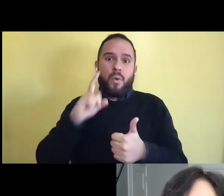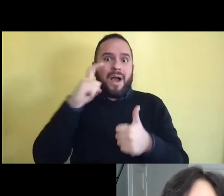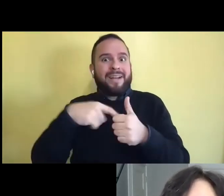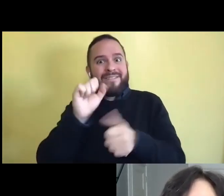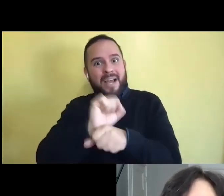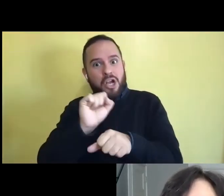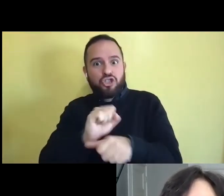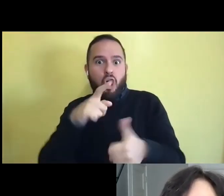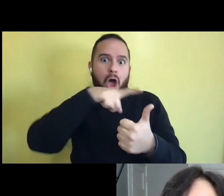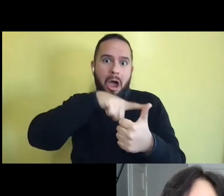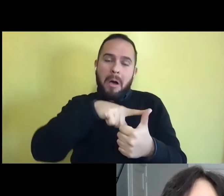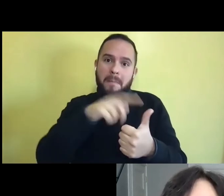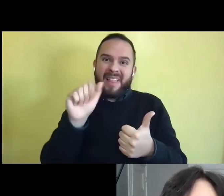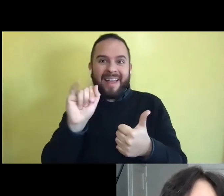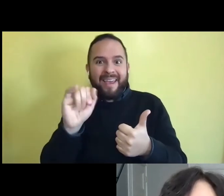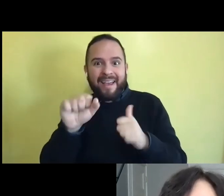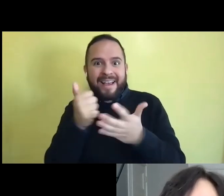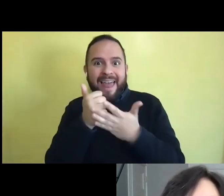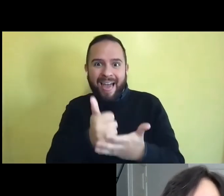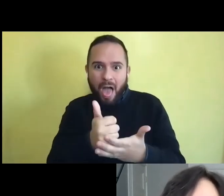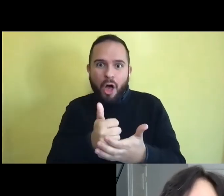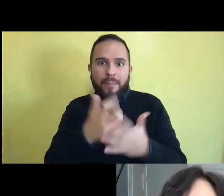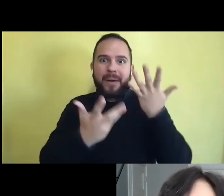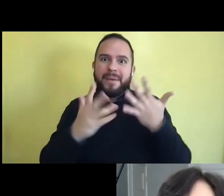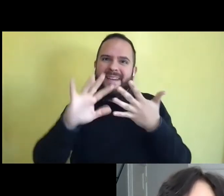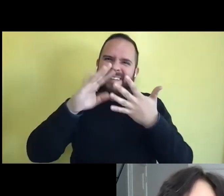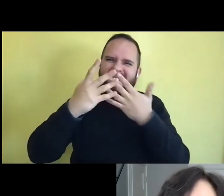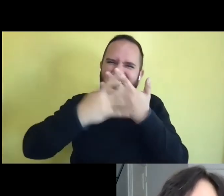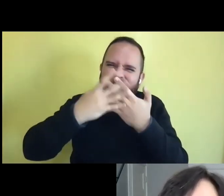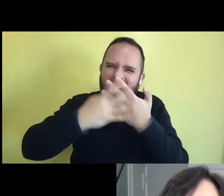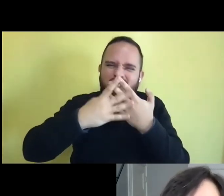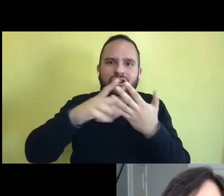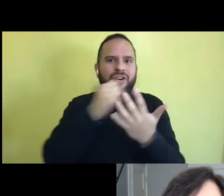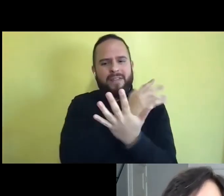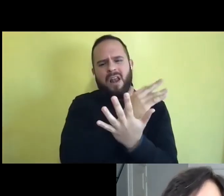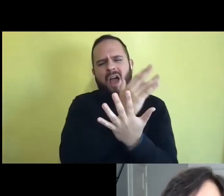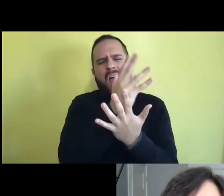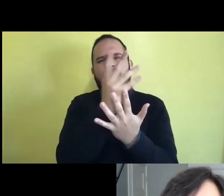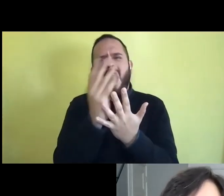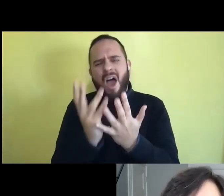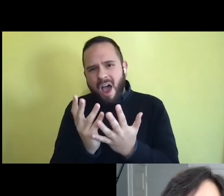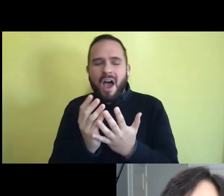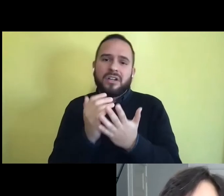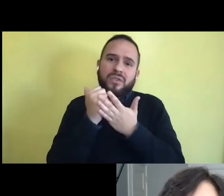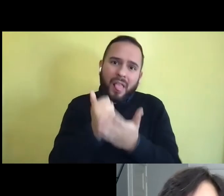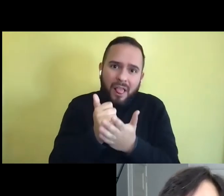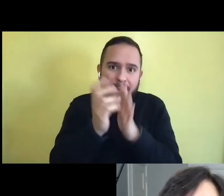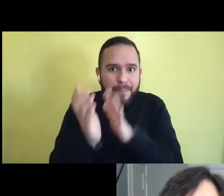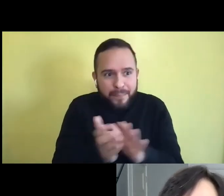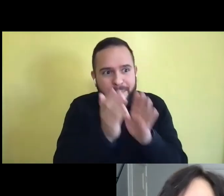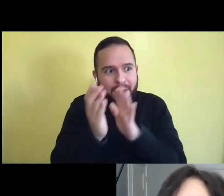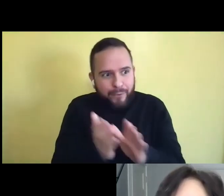help to funnel, to filter, all the way to preparing for the employment, to